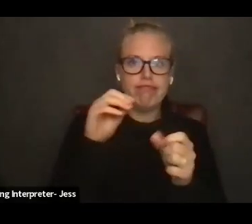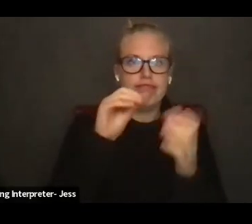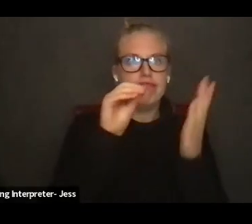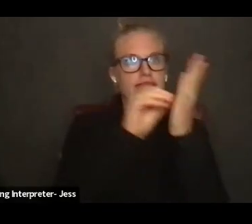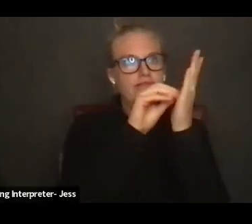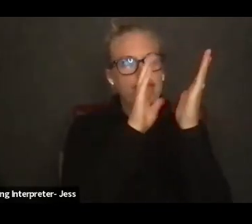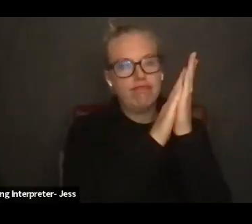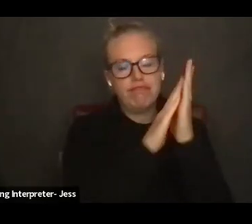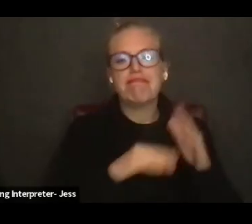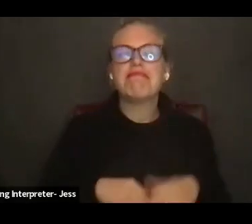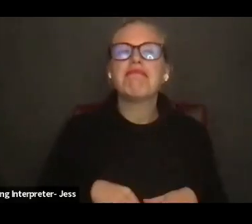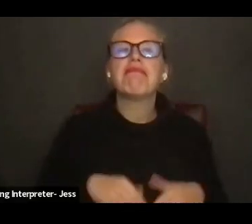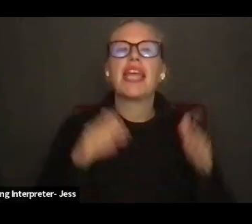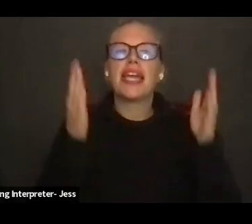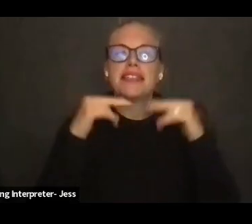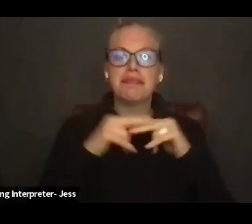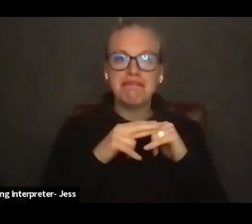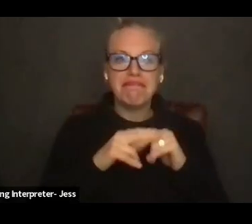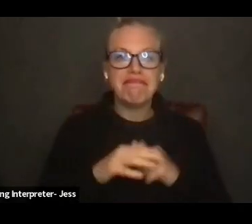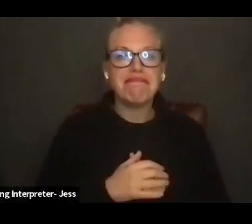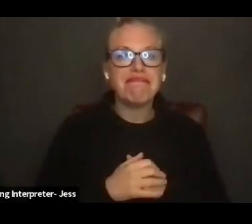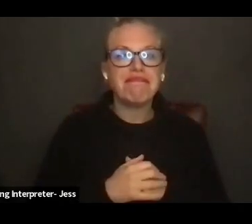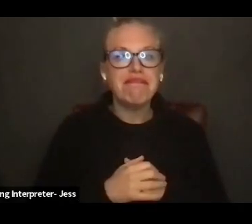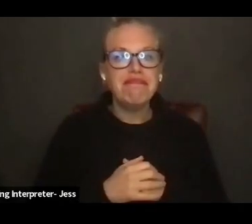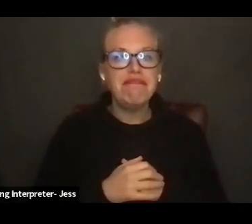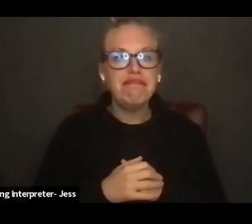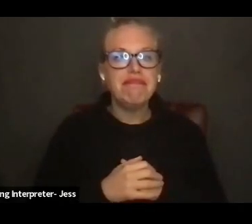Let's go to the next slide.